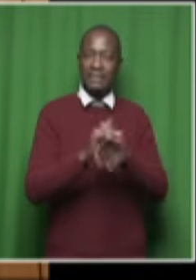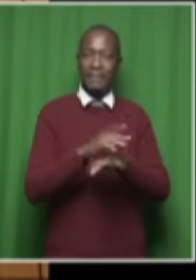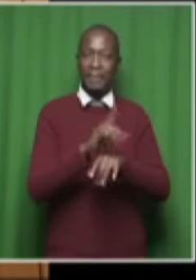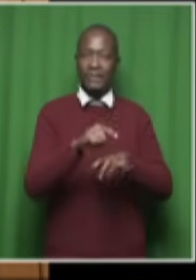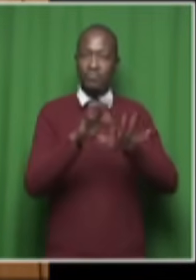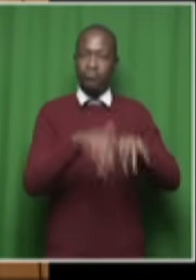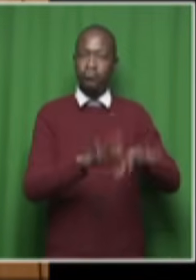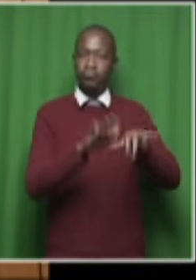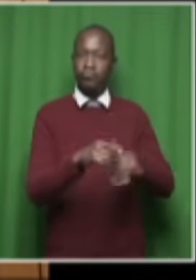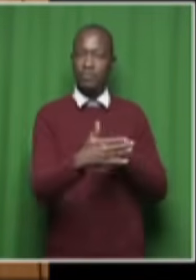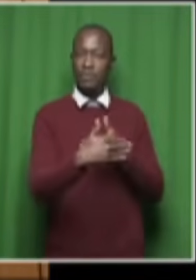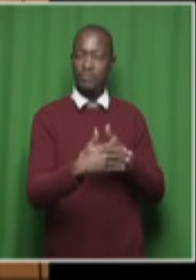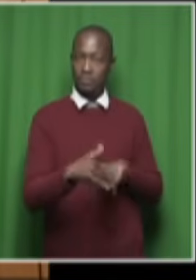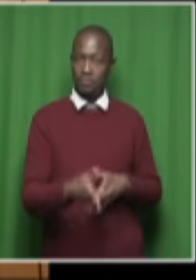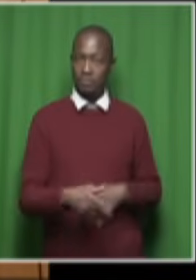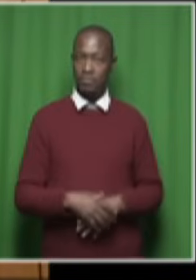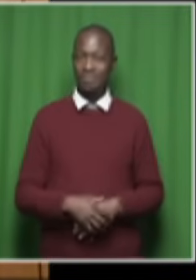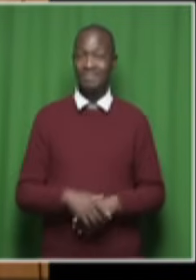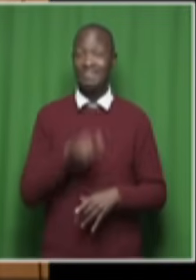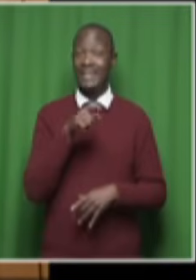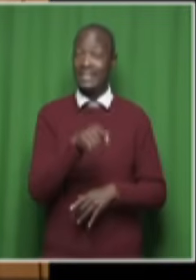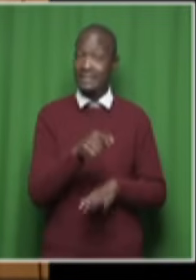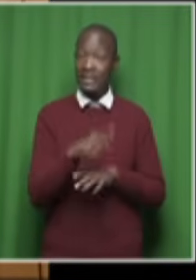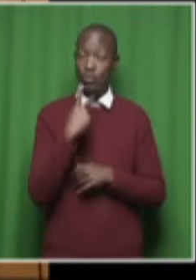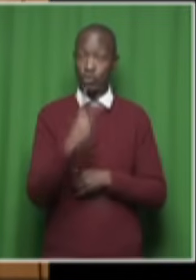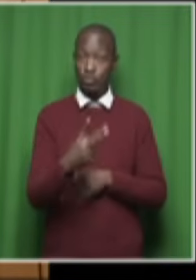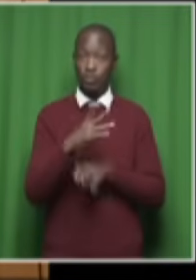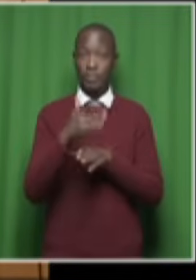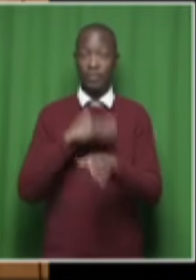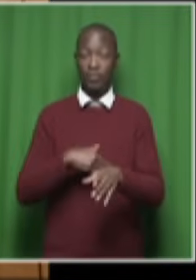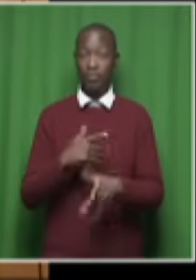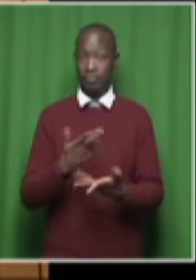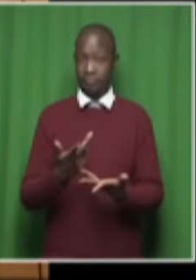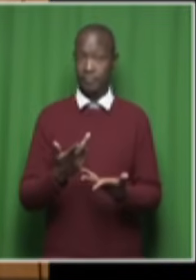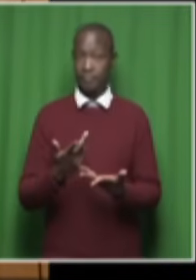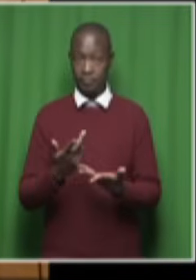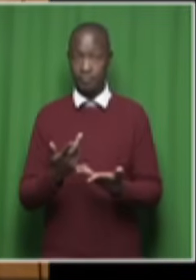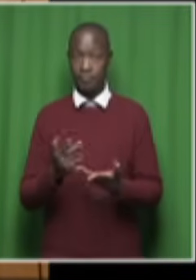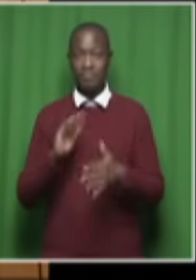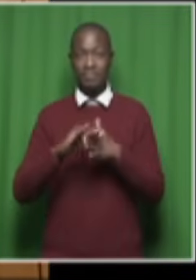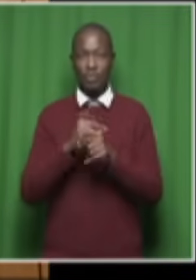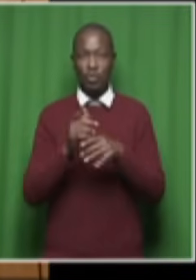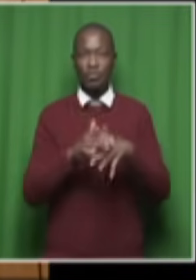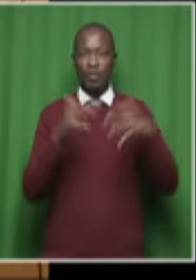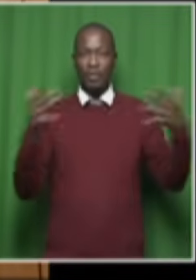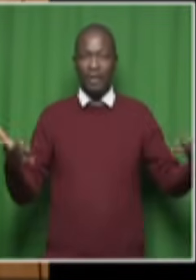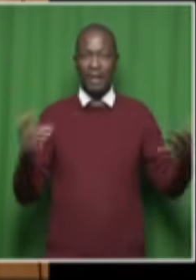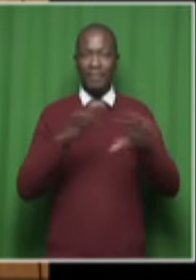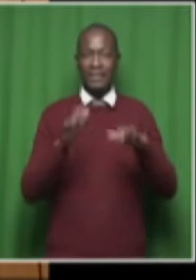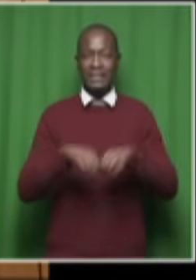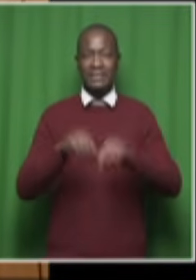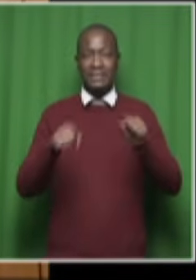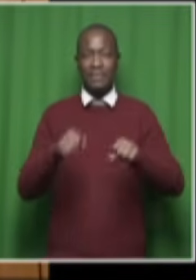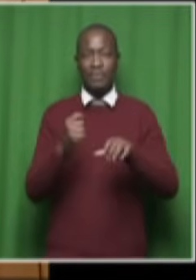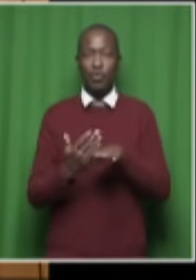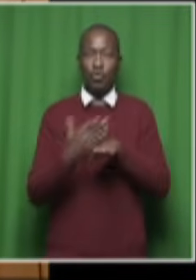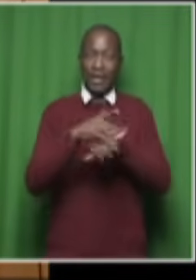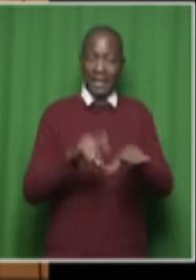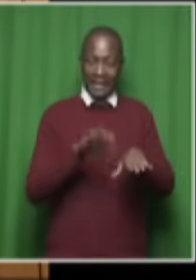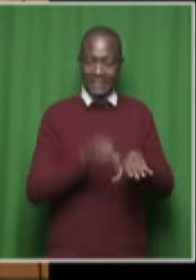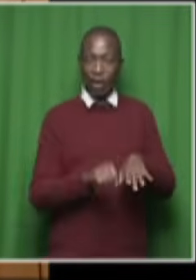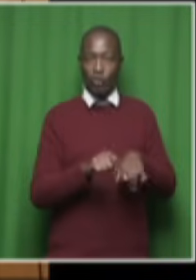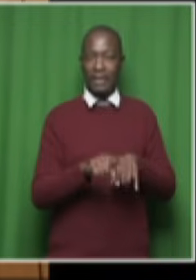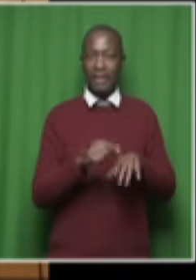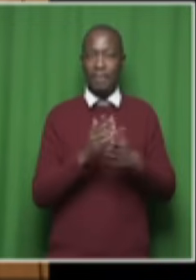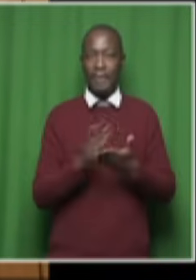coast. Now, that was forecasted, and it was because of a very big low-pressure system moving past the southern part of the